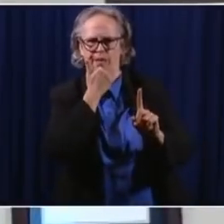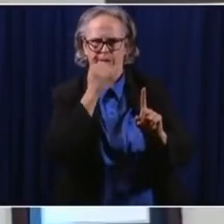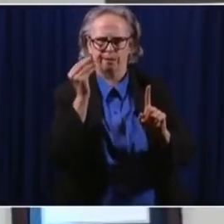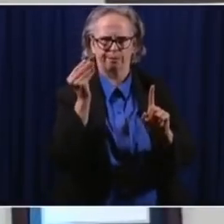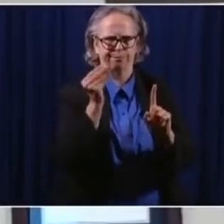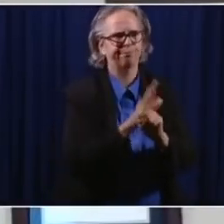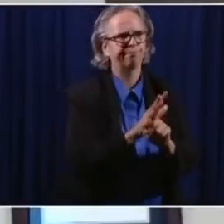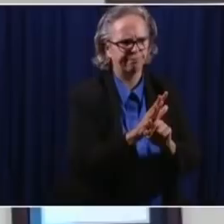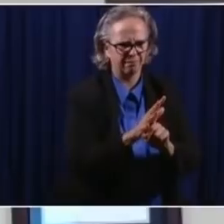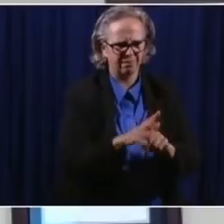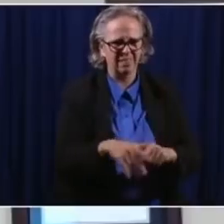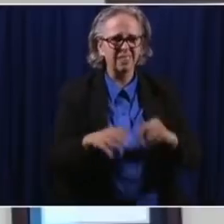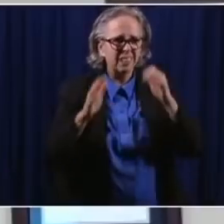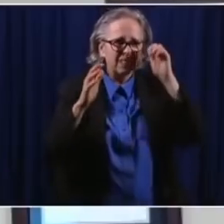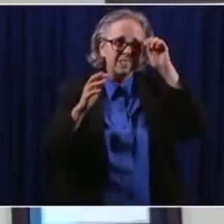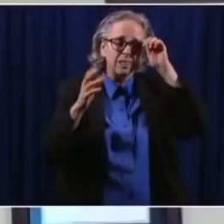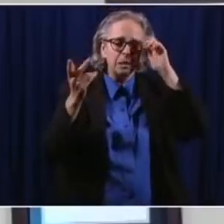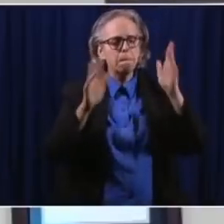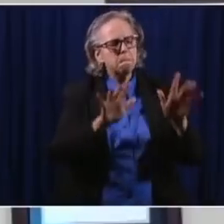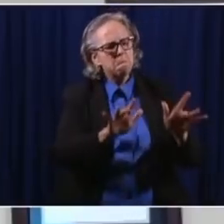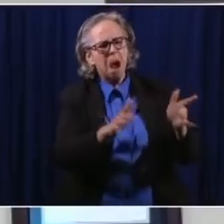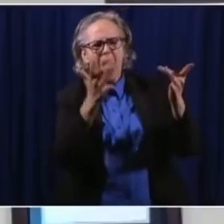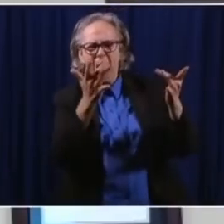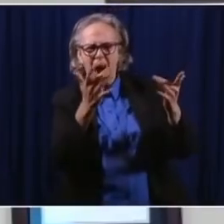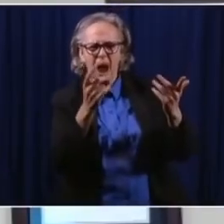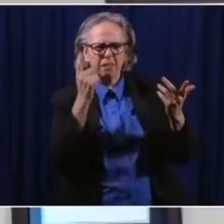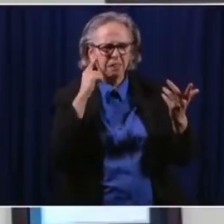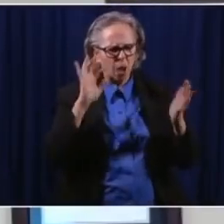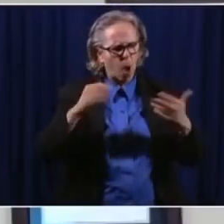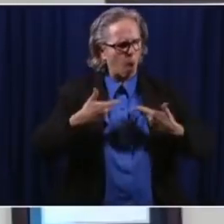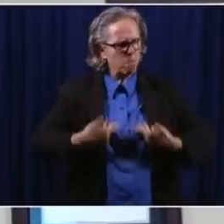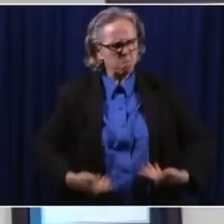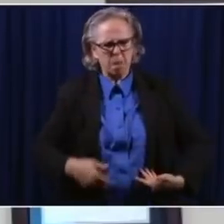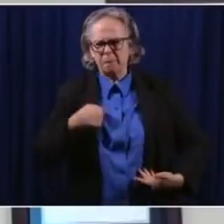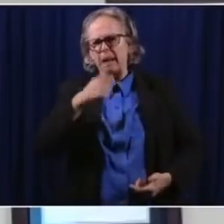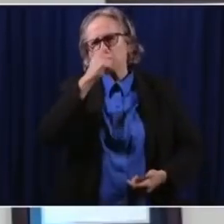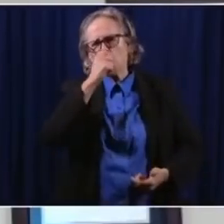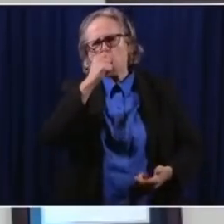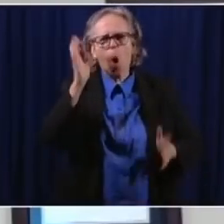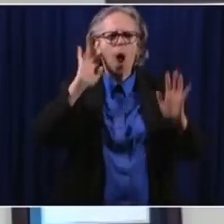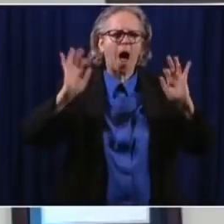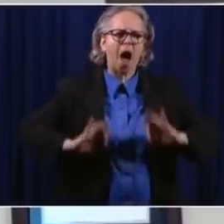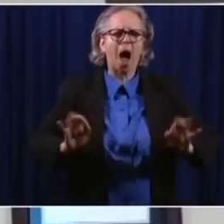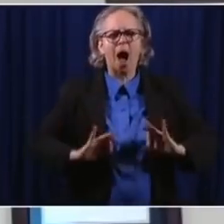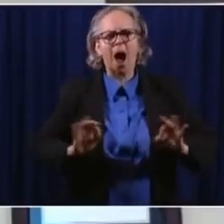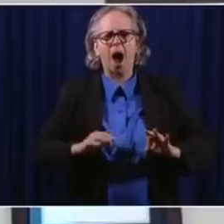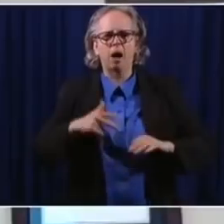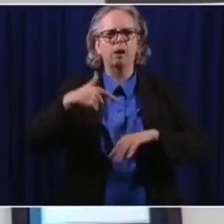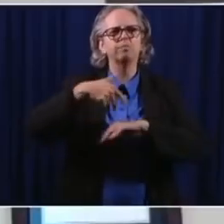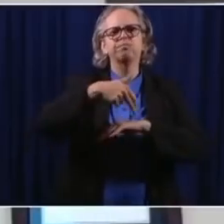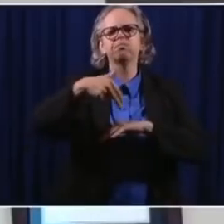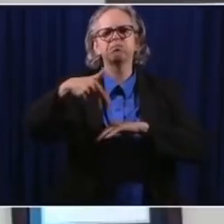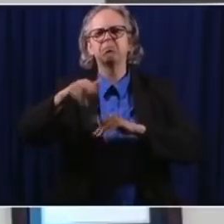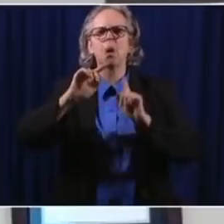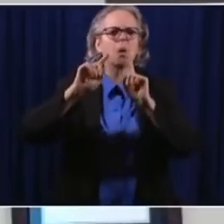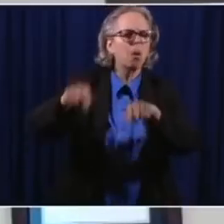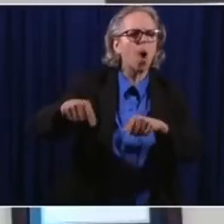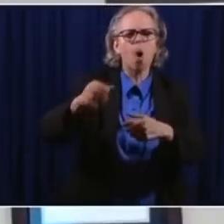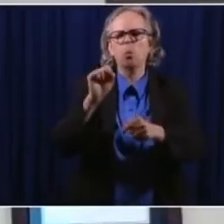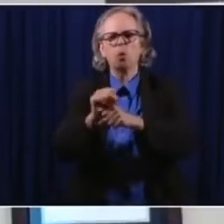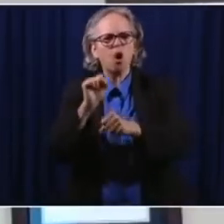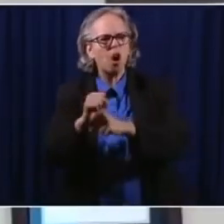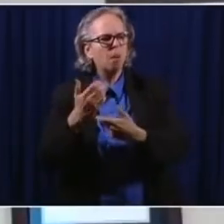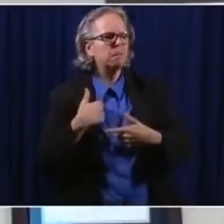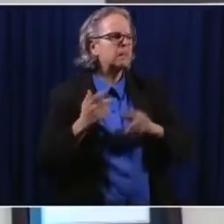mild symptoms. It seems like a cold to them. And so they think it's okay to maybe go to sporting events or to work or to other